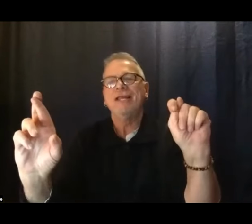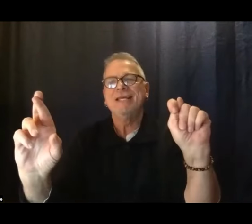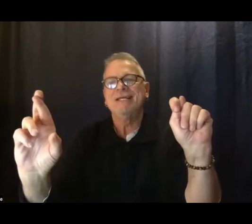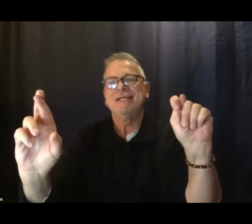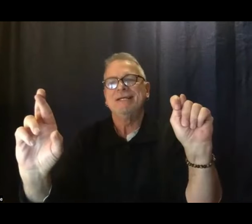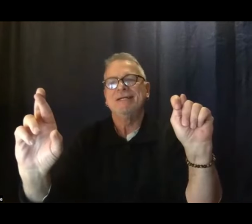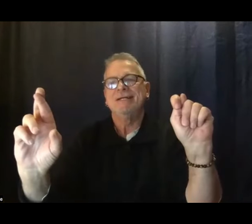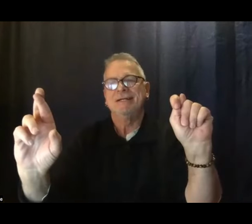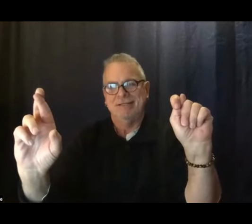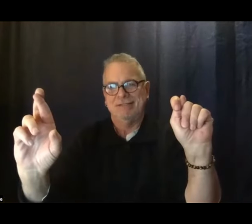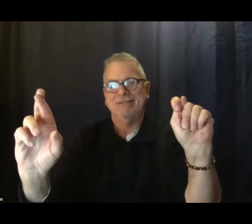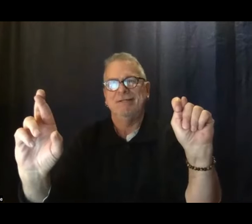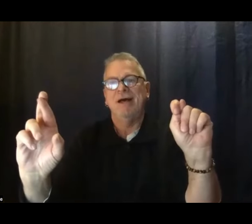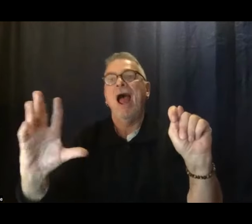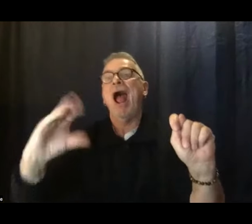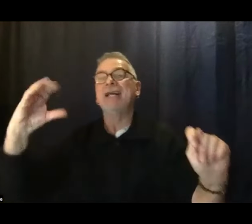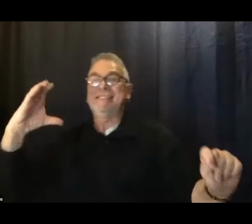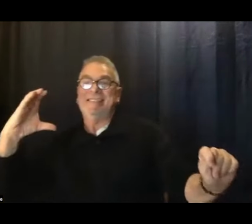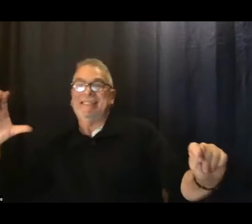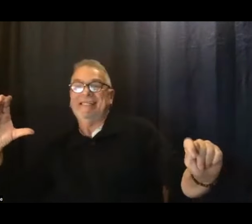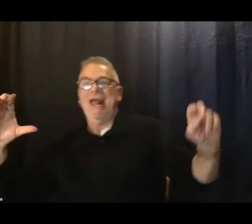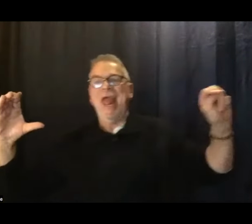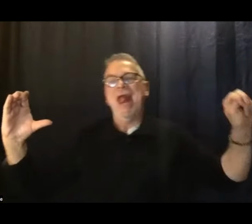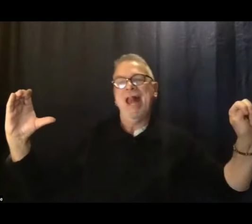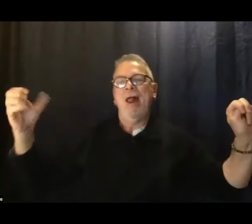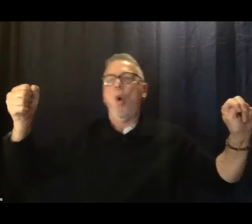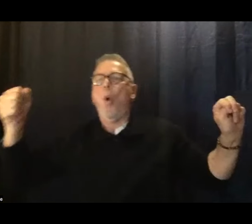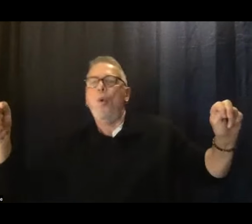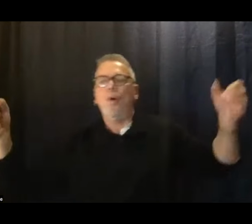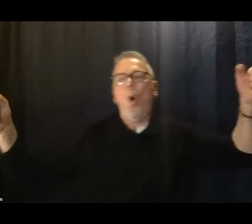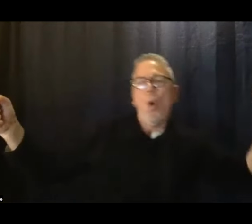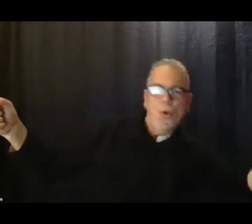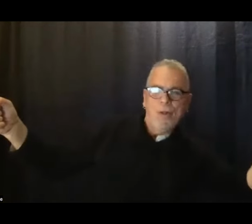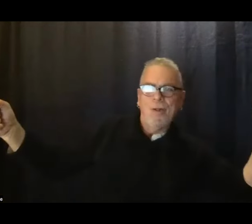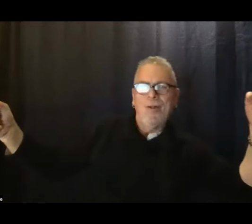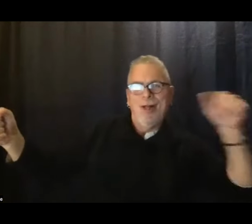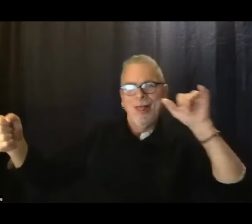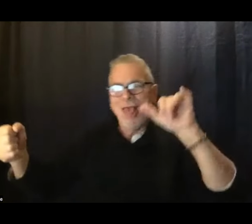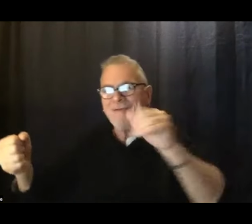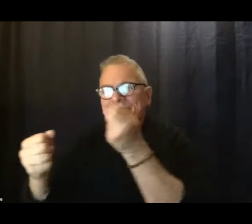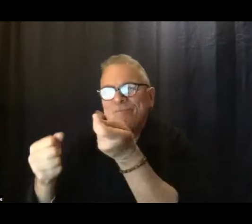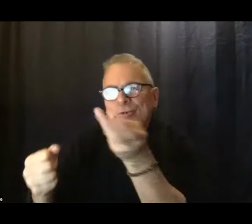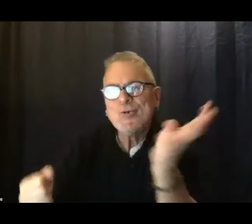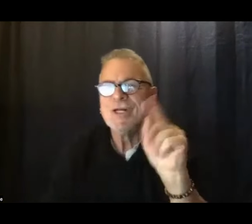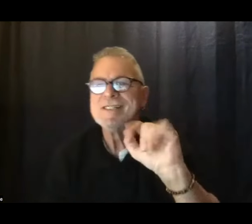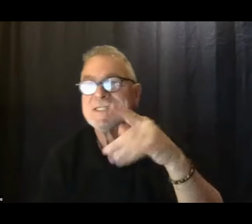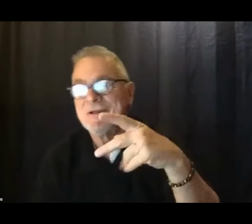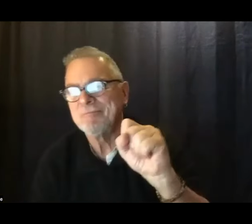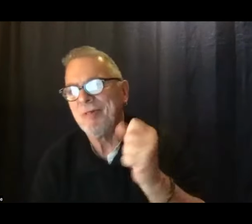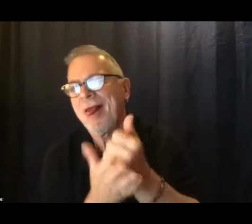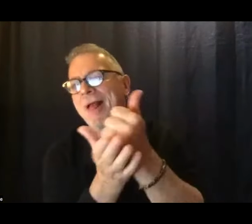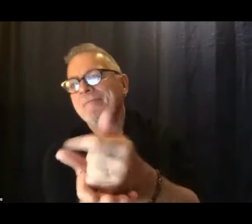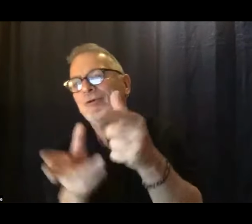right? There was only one that was the up. There's R and the C in the end. Those are being held at the end,